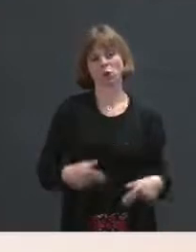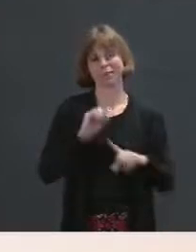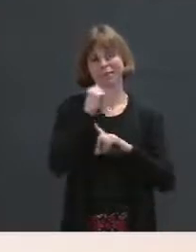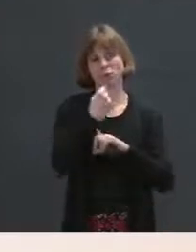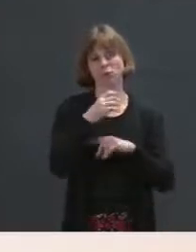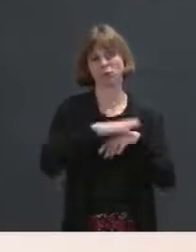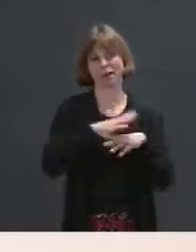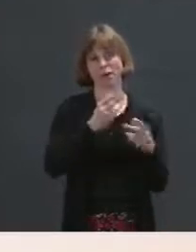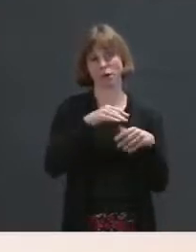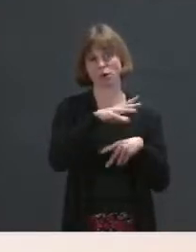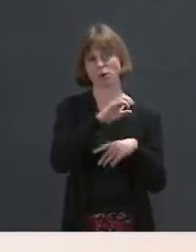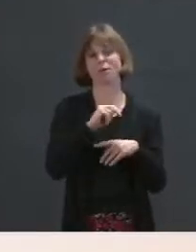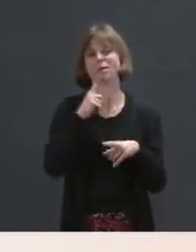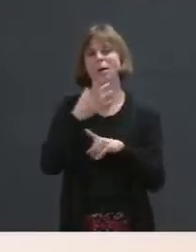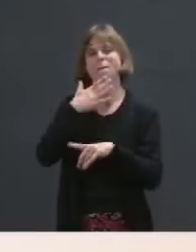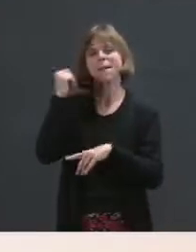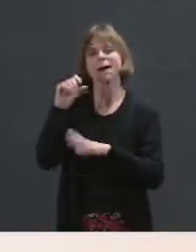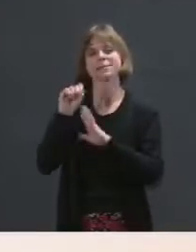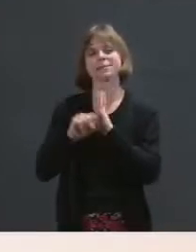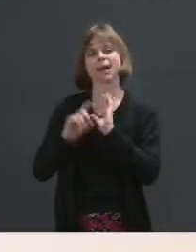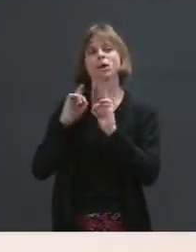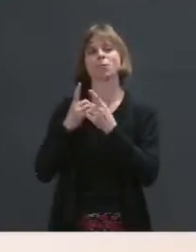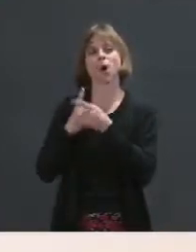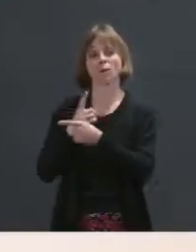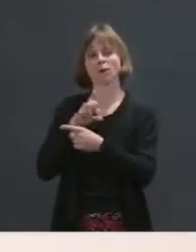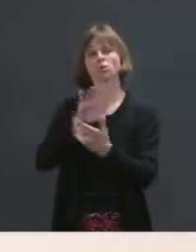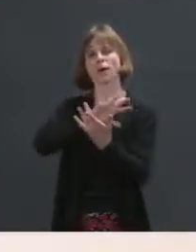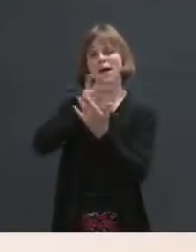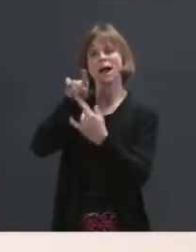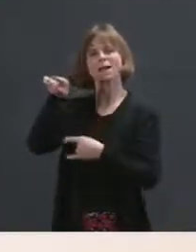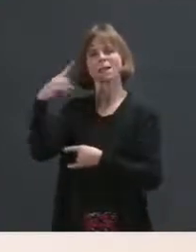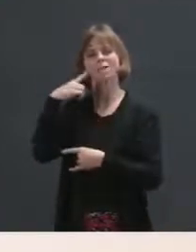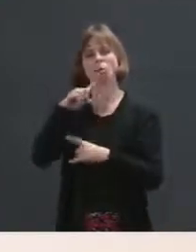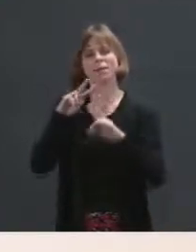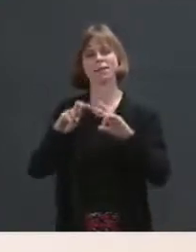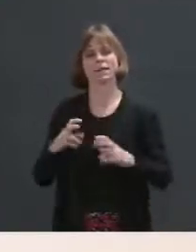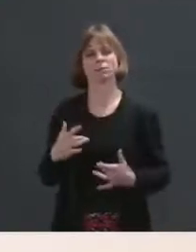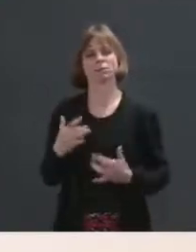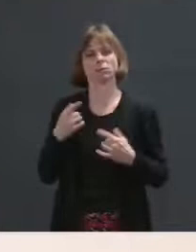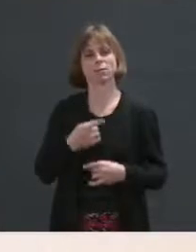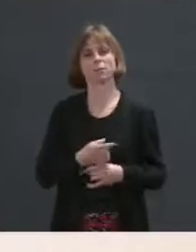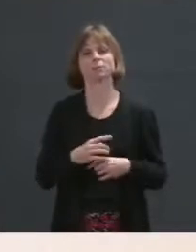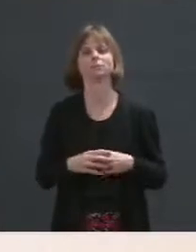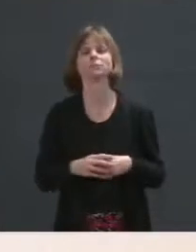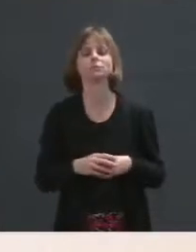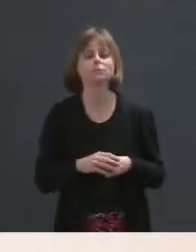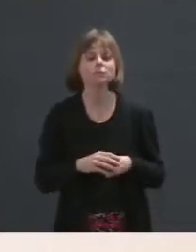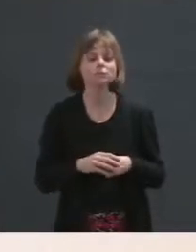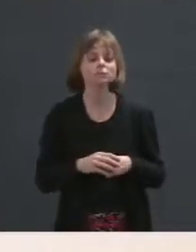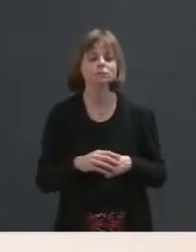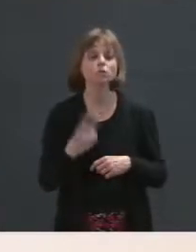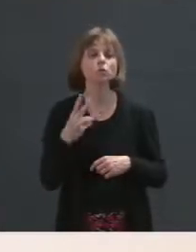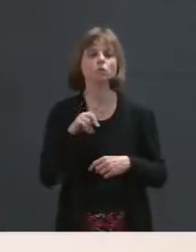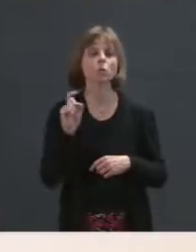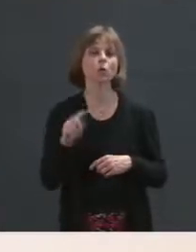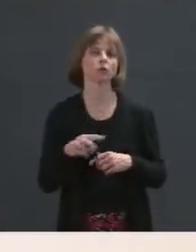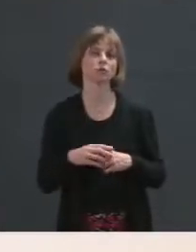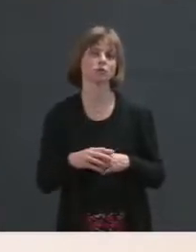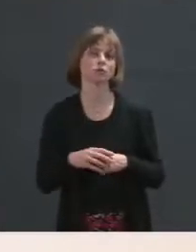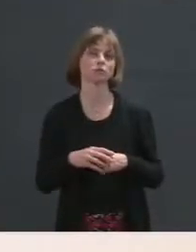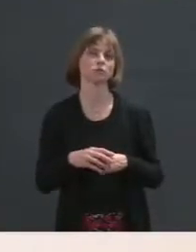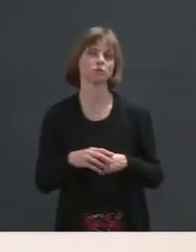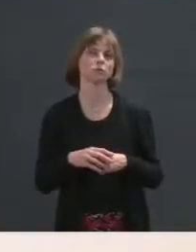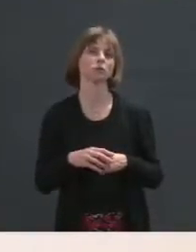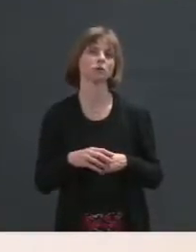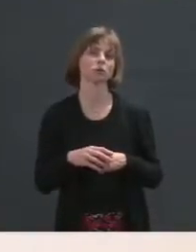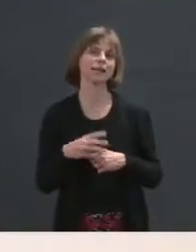or you can, of course, reach out to them directly to get an assessment. Go ahead in the back. Hi, thanks, Jen. I have two quick questions, if you don't mind. The first on voting rights. We're seeing